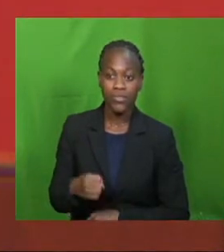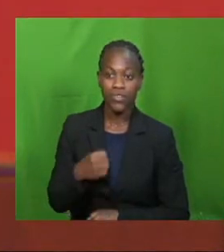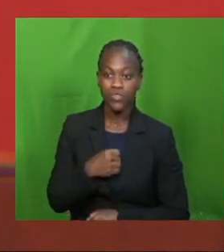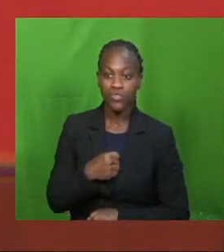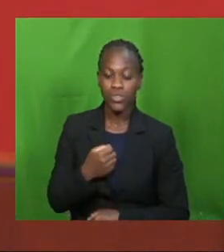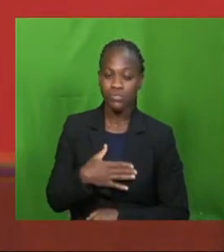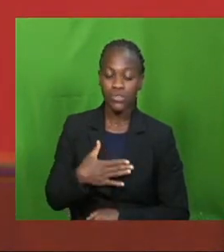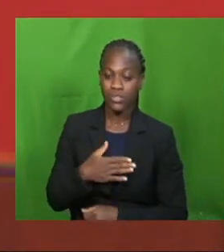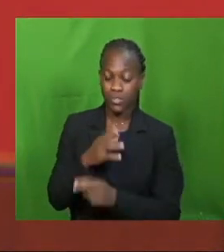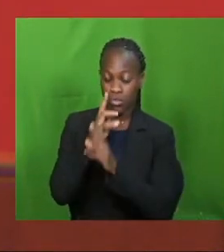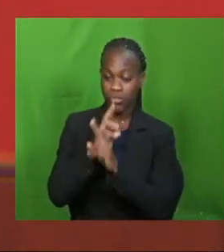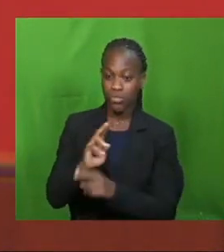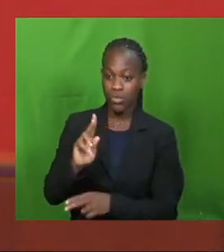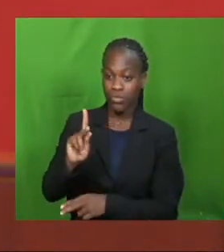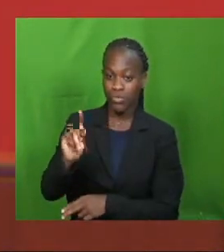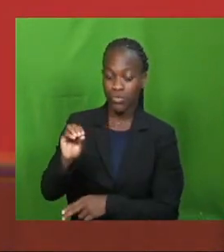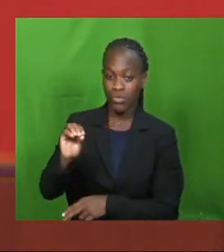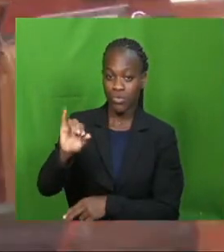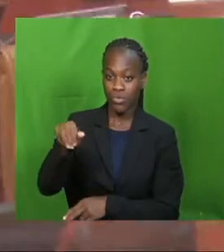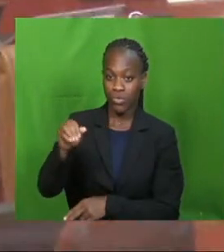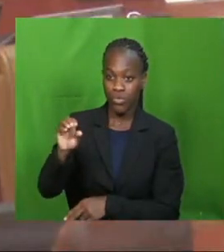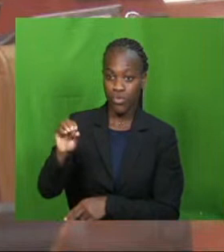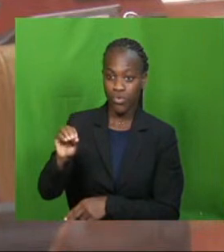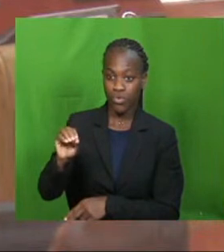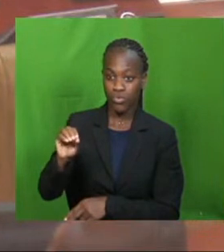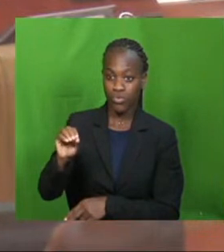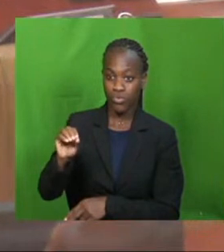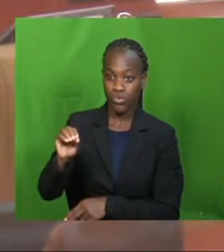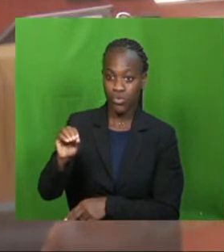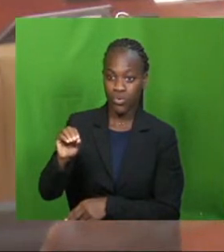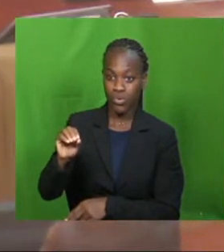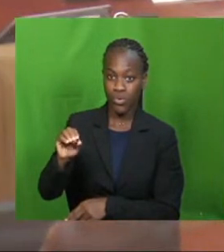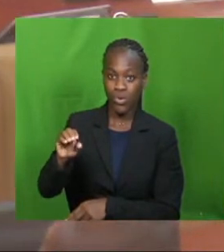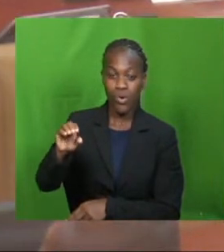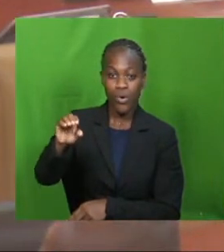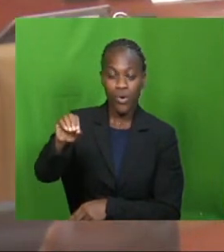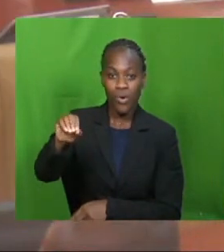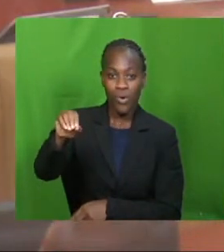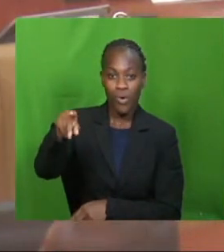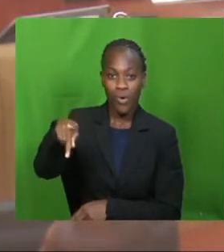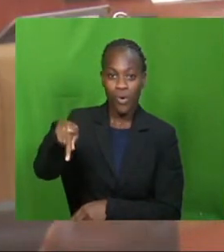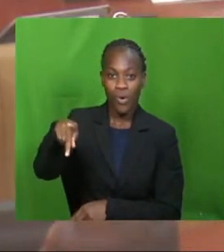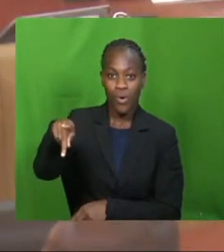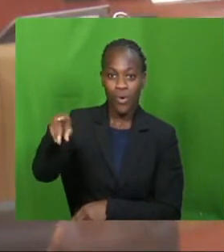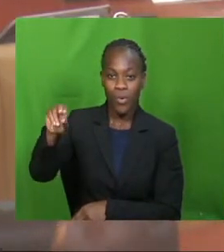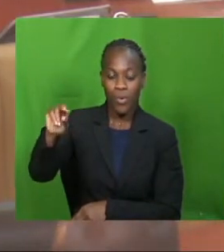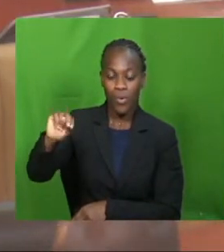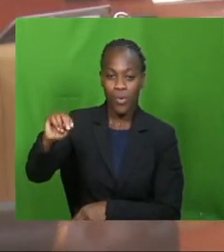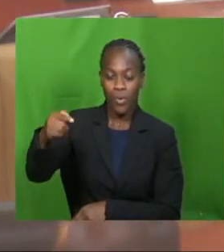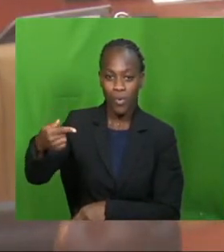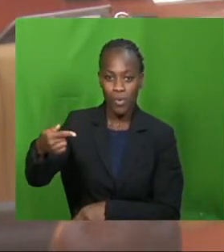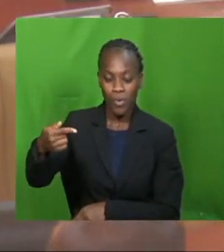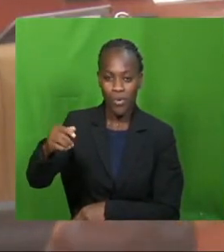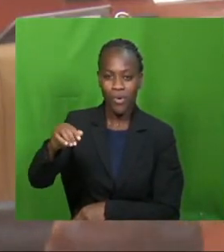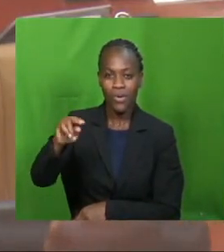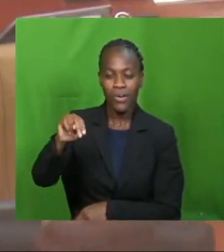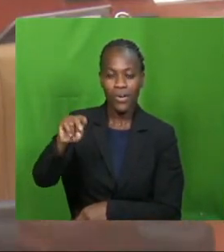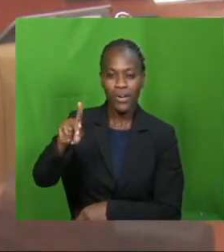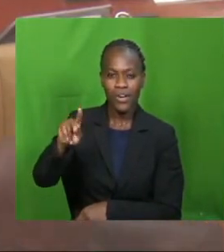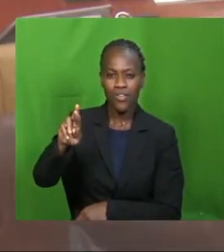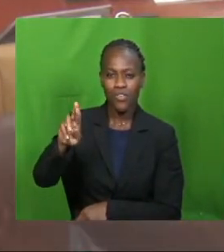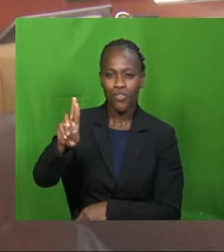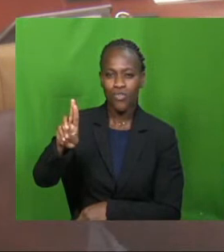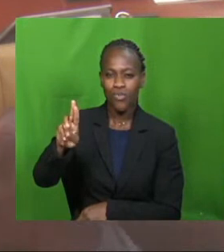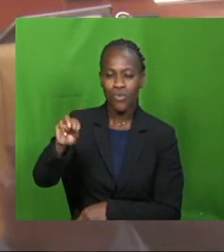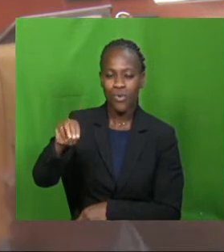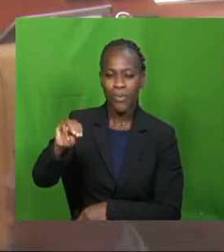Honourable Kojo Okonkroma, since you mentioned his name, I don't know, of late we've been seeing him talking about IMF program. I don't know whether he's coming to